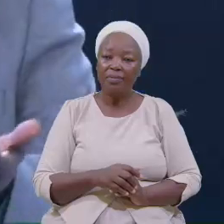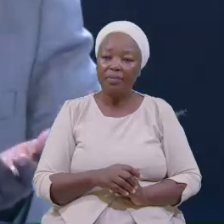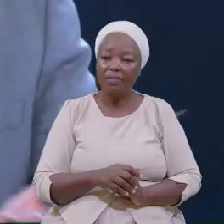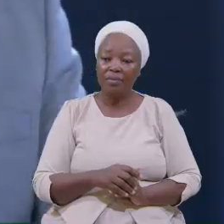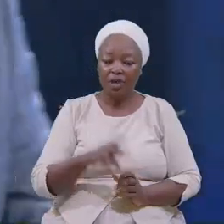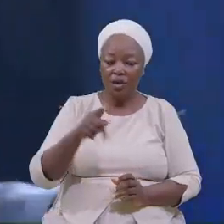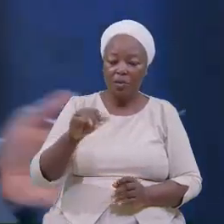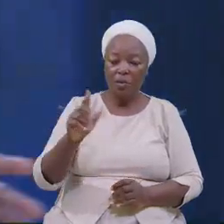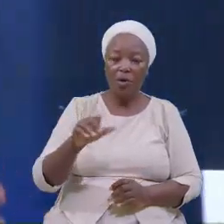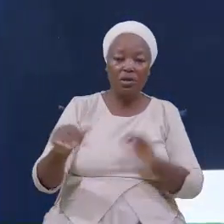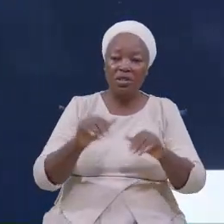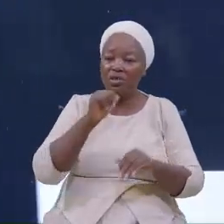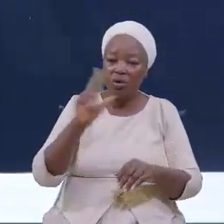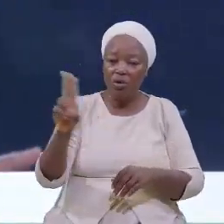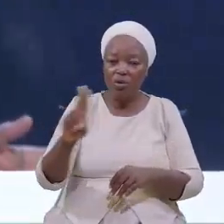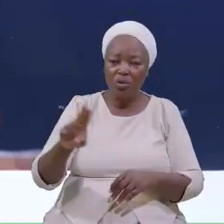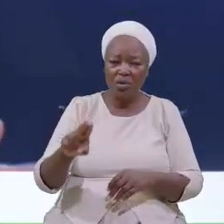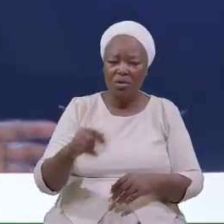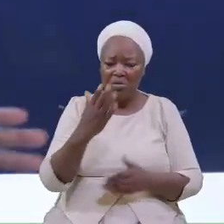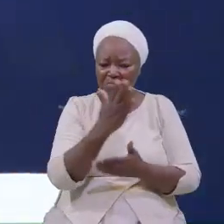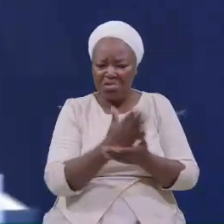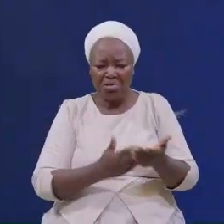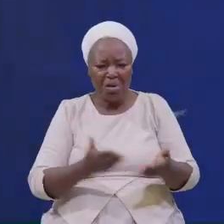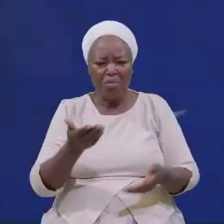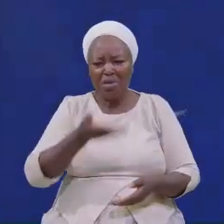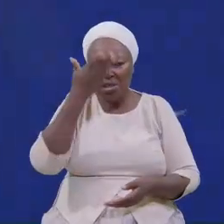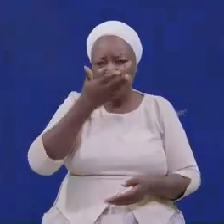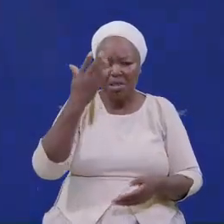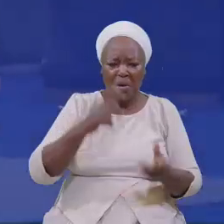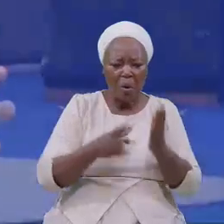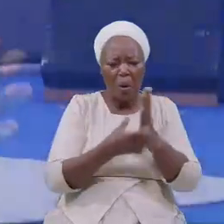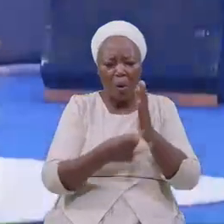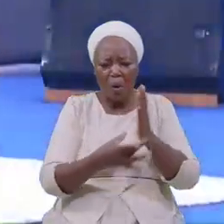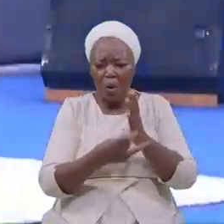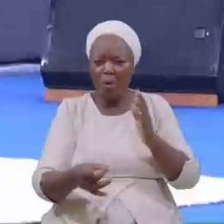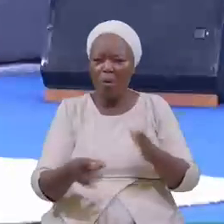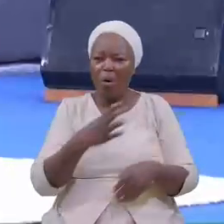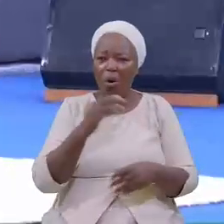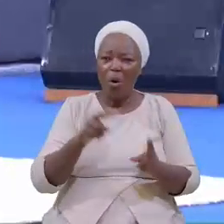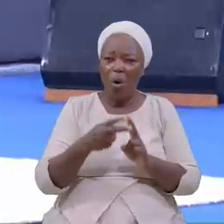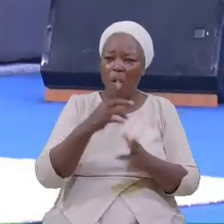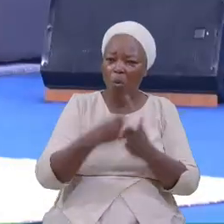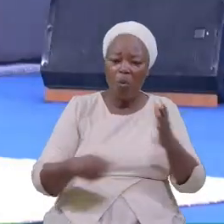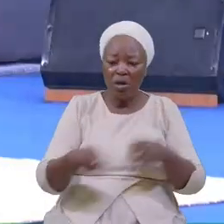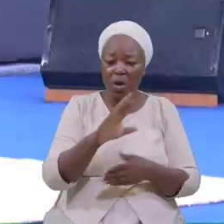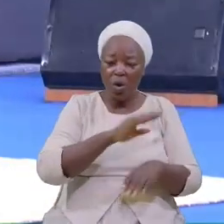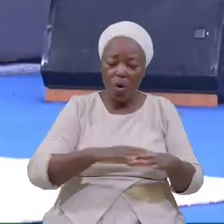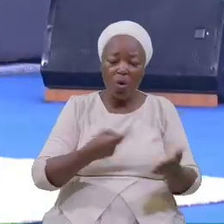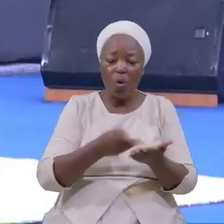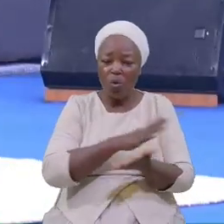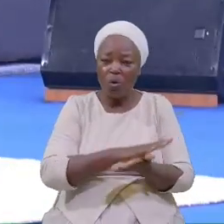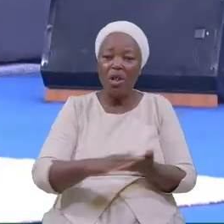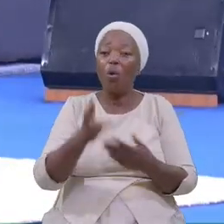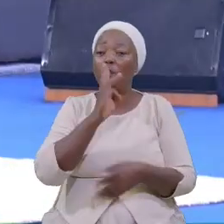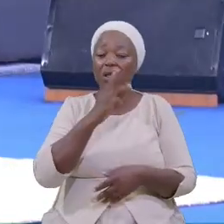Paul did not use or incense or oil or what they call holy water. There's no holy